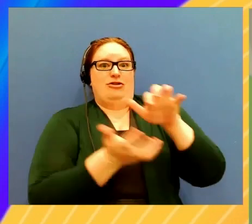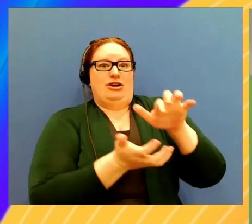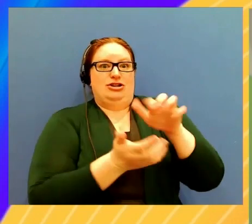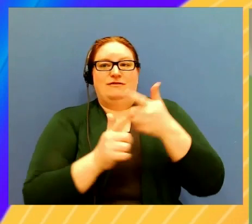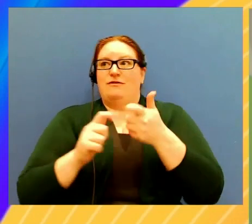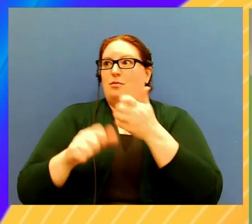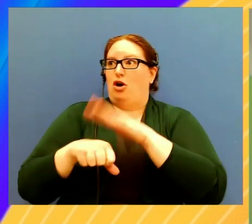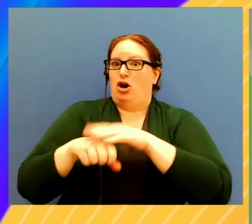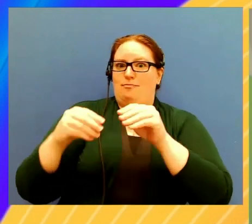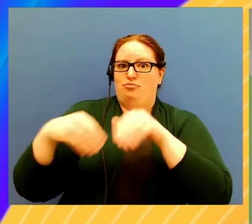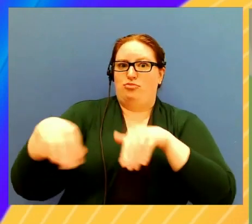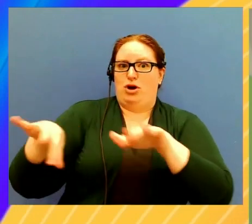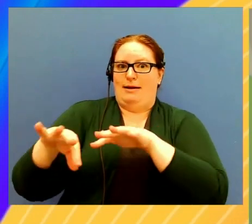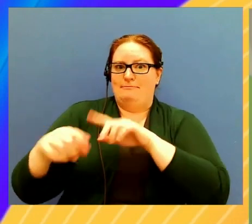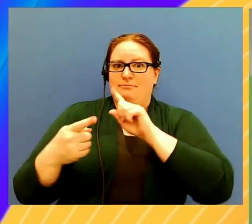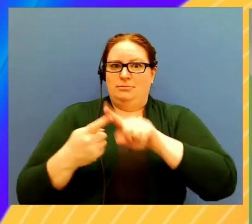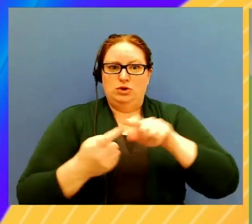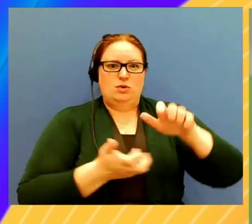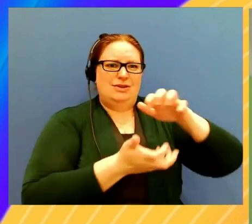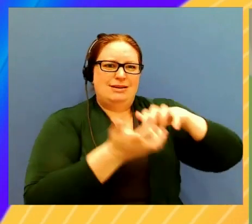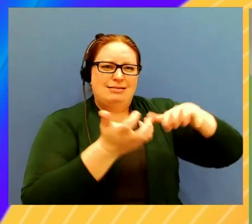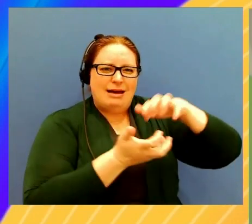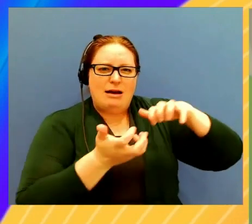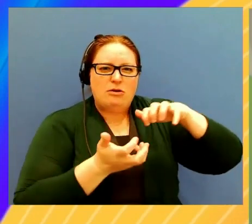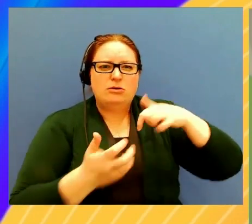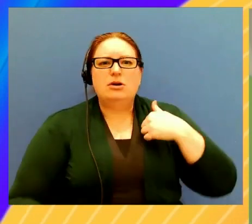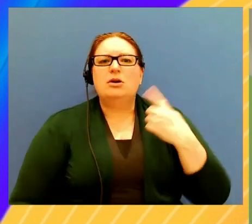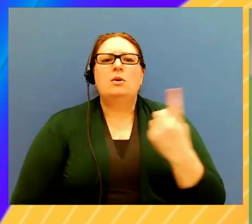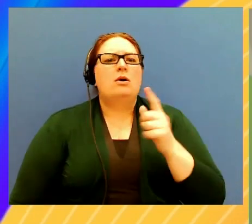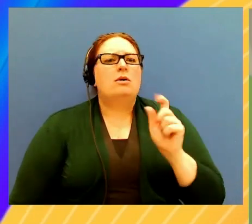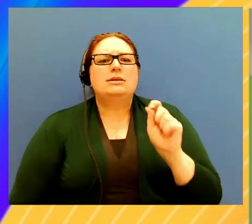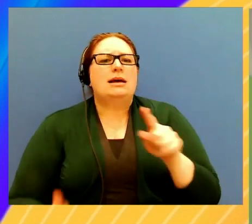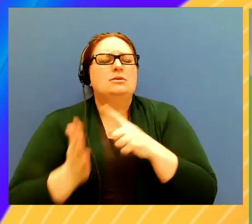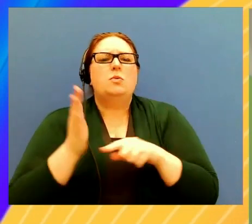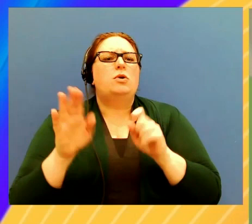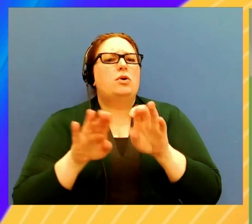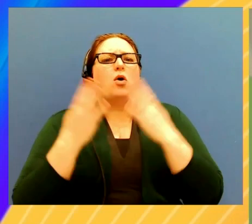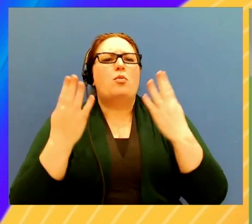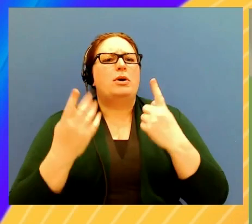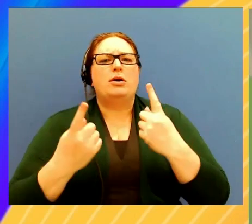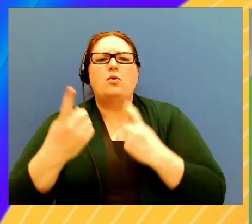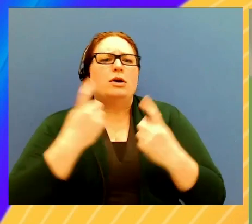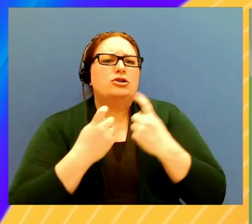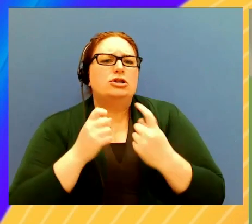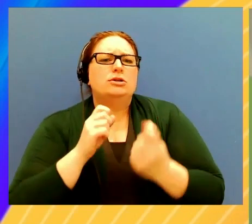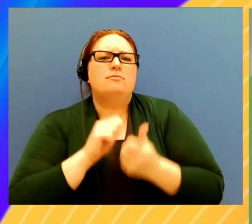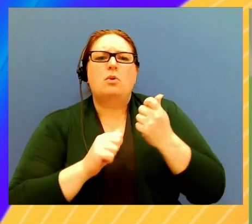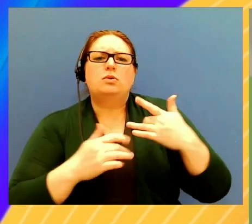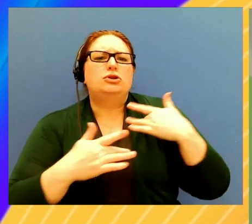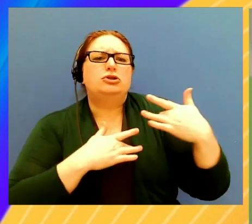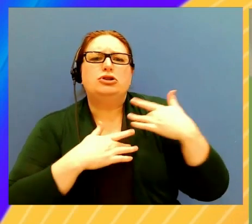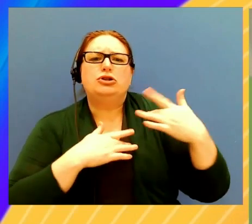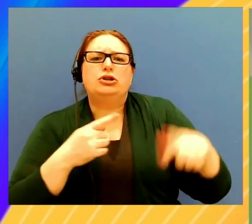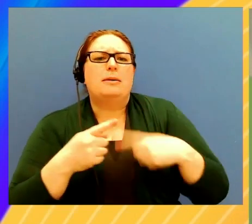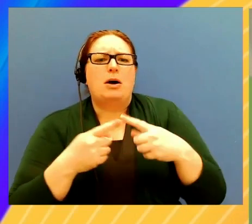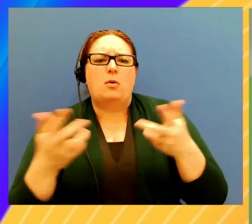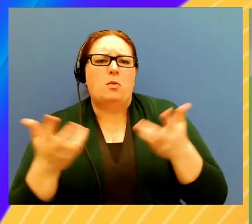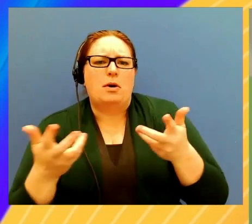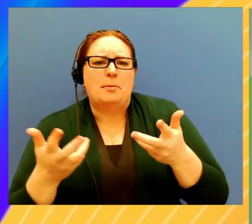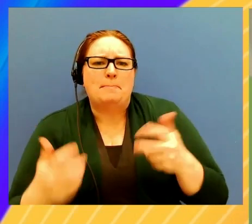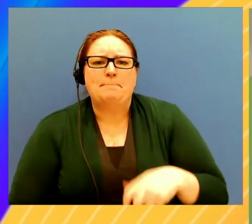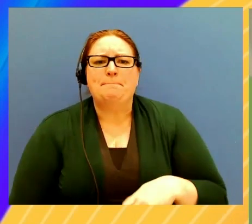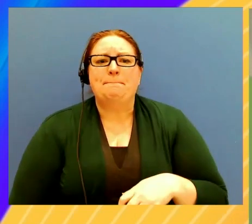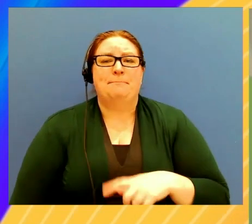we always ask them, what are the open questions, the open items that you're most concerned with? And what's really interesting is